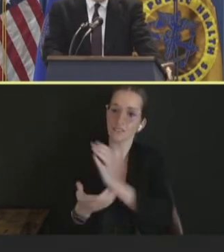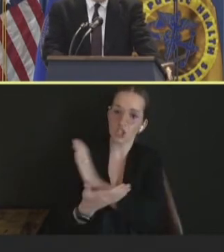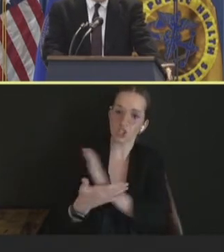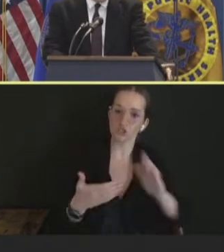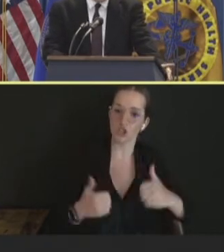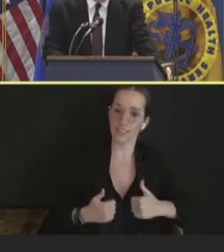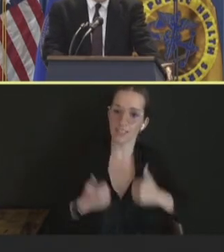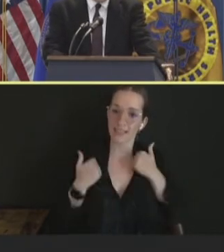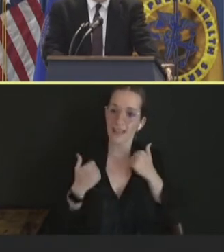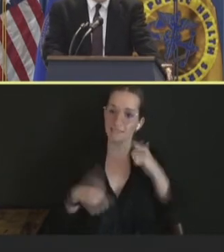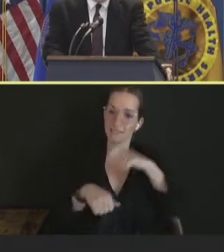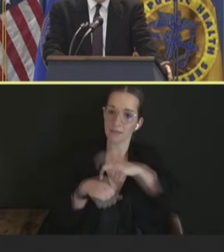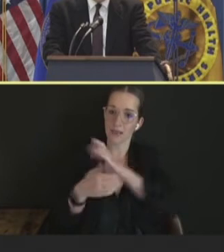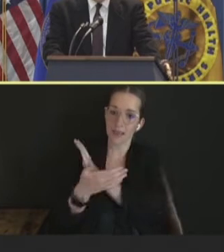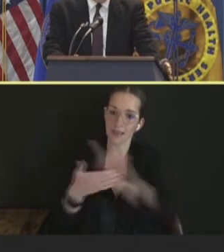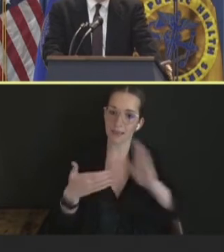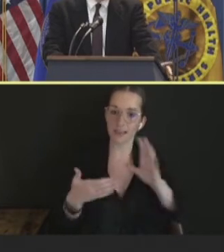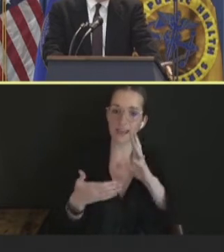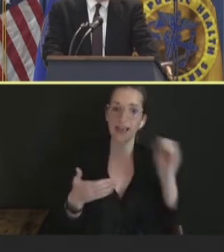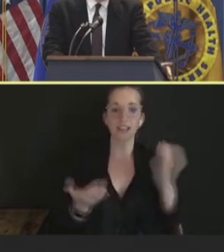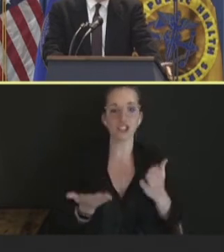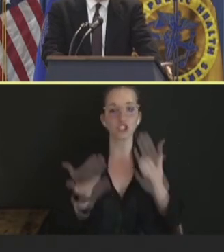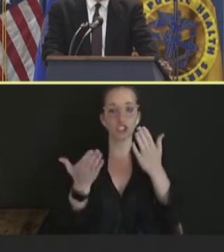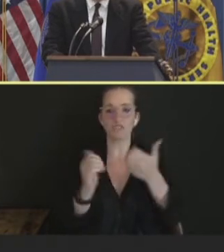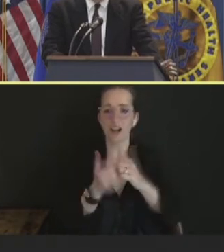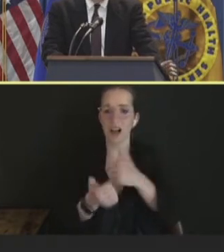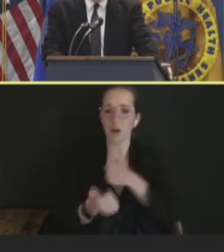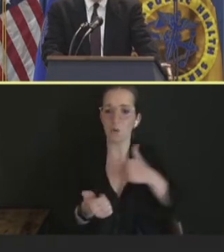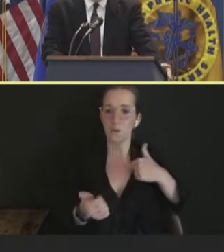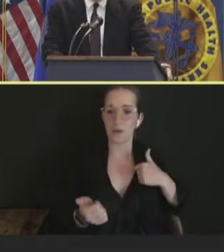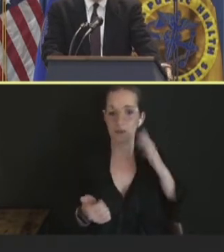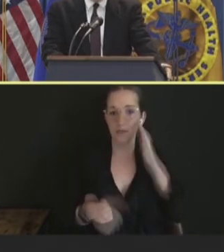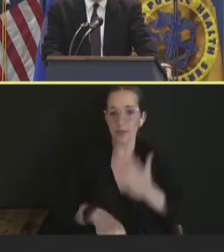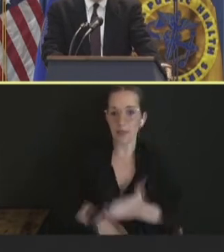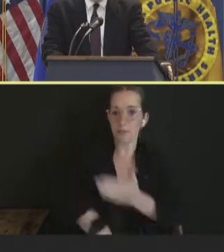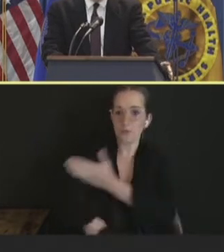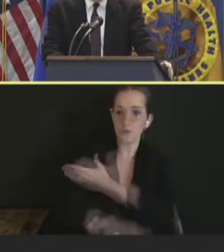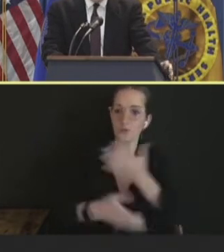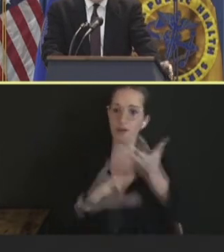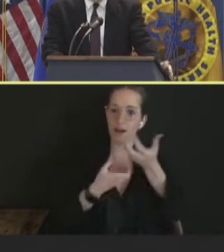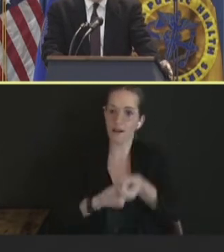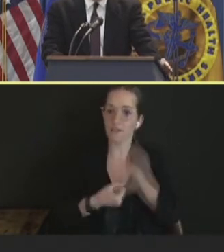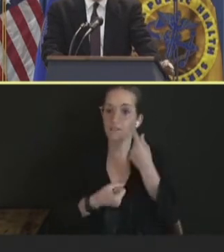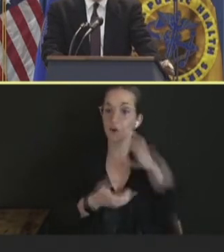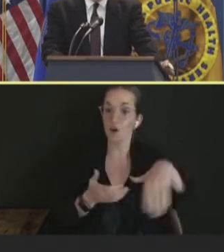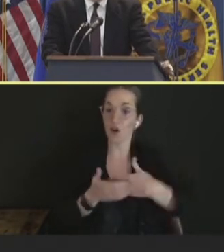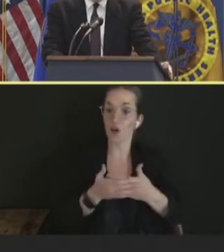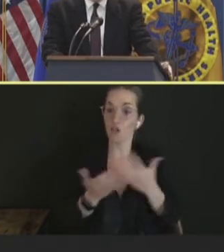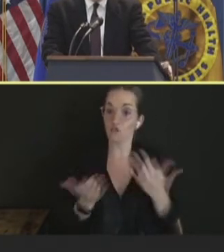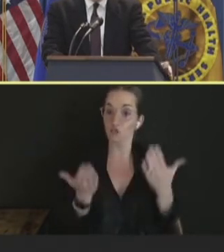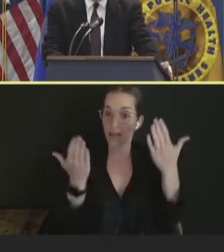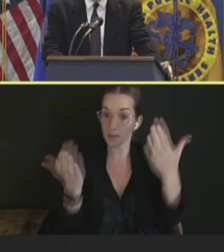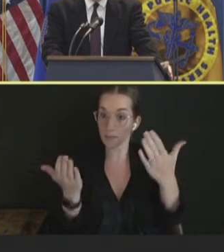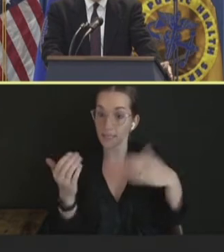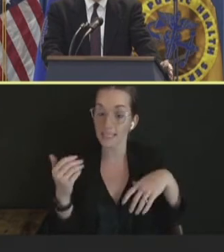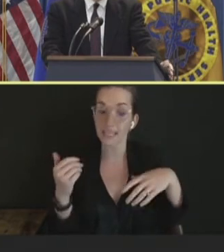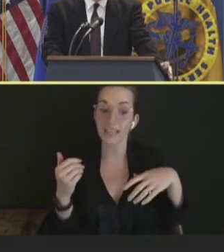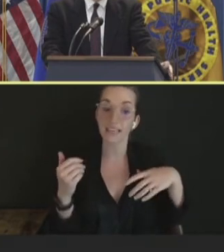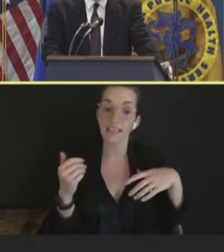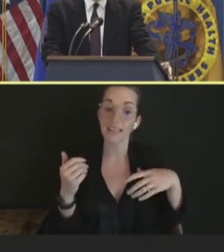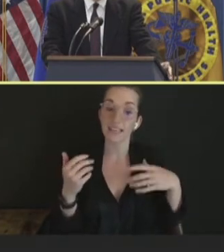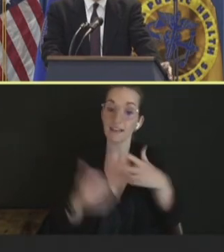what HHS might do to improve confidence in all recommended vaccines and to give guidance on the utilization